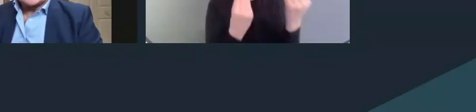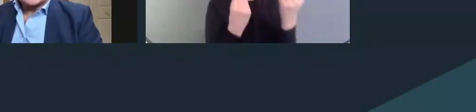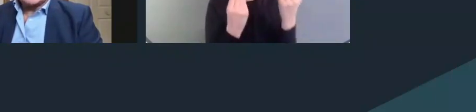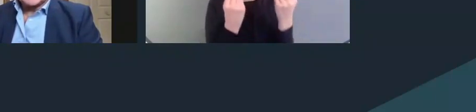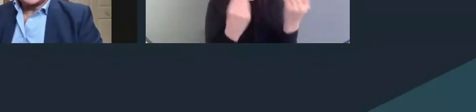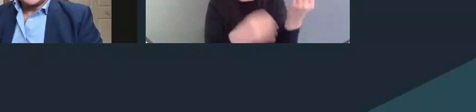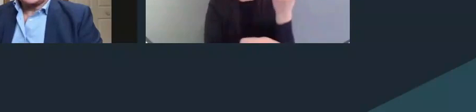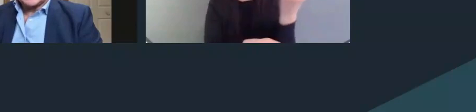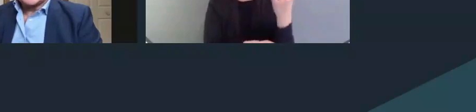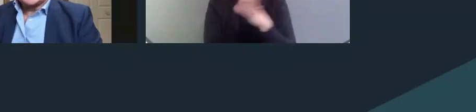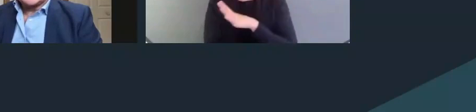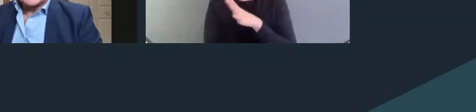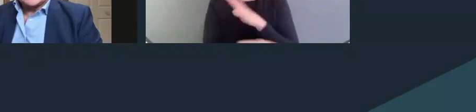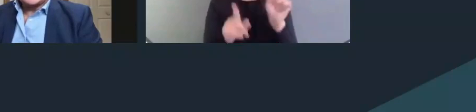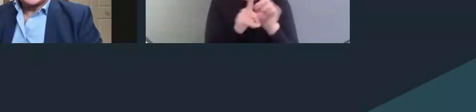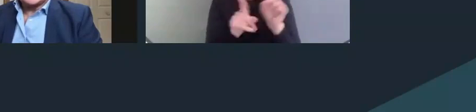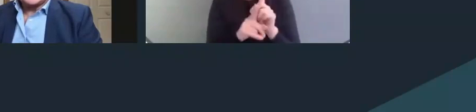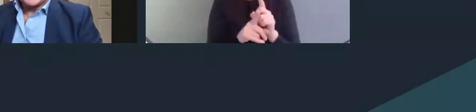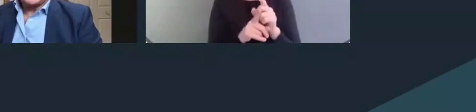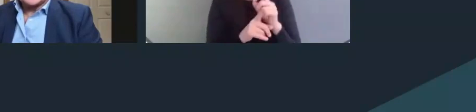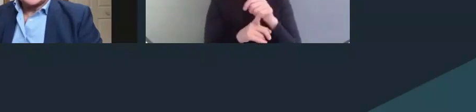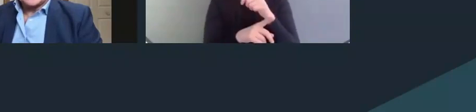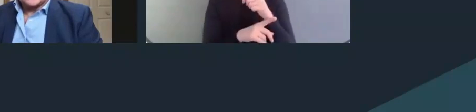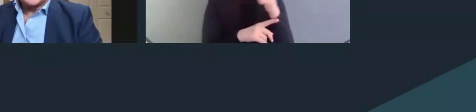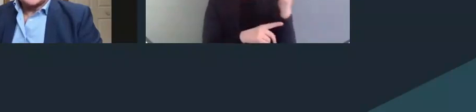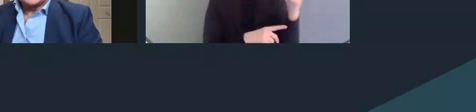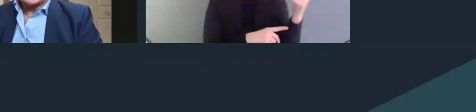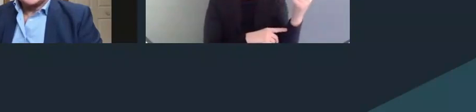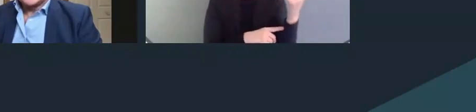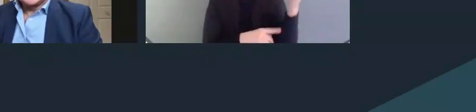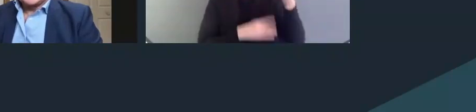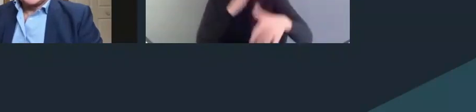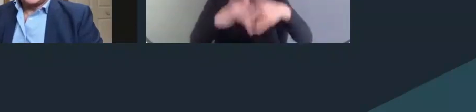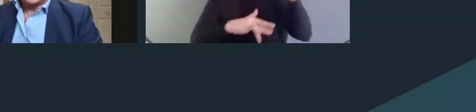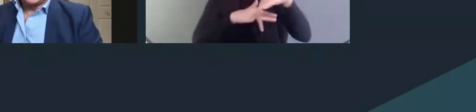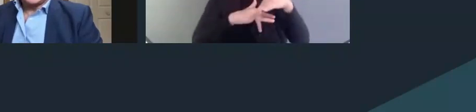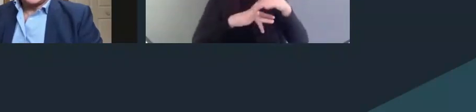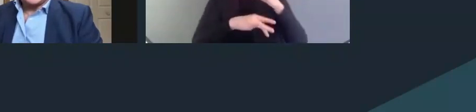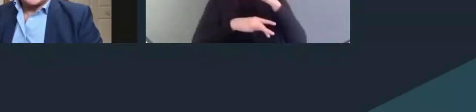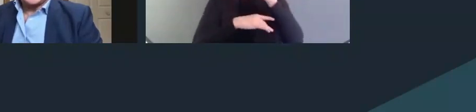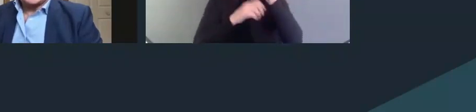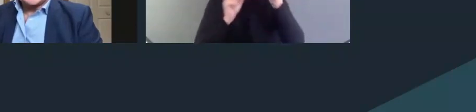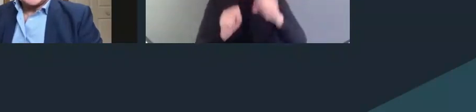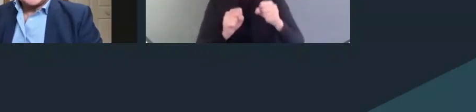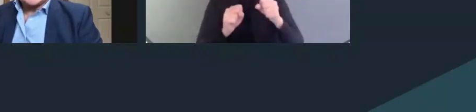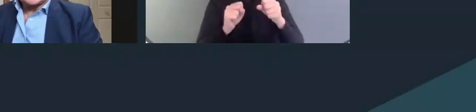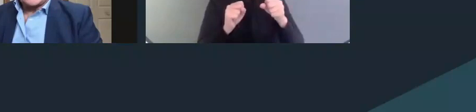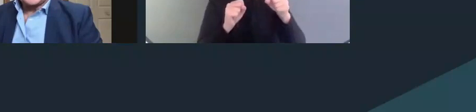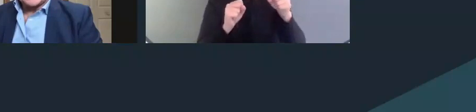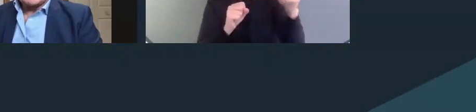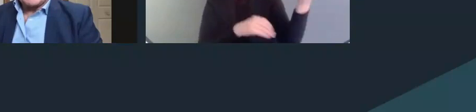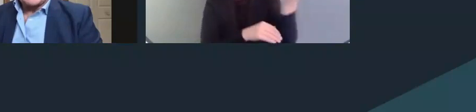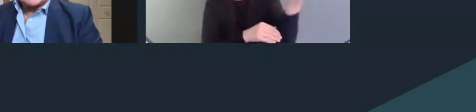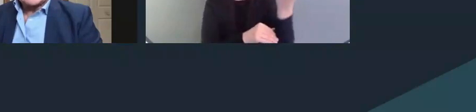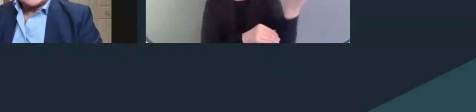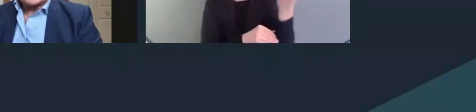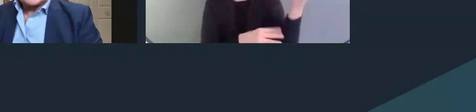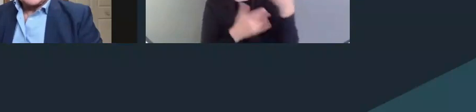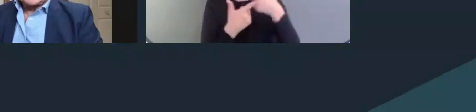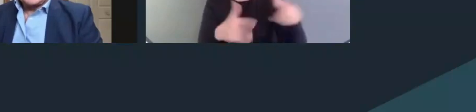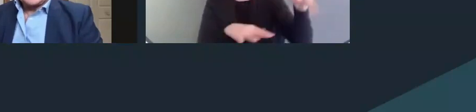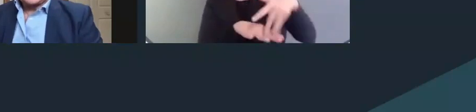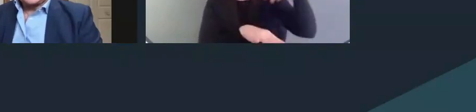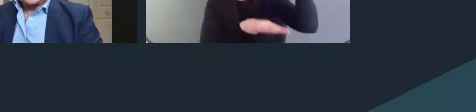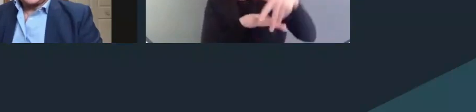situation, because there's a lot of misunderstanding about what's going on in Nunavut and there in terms of the language unfairness